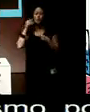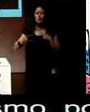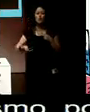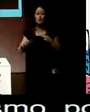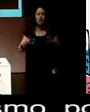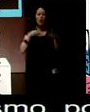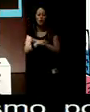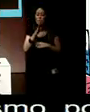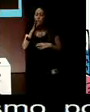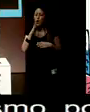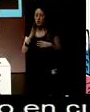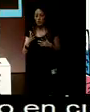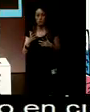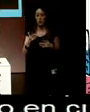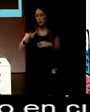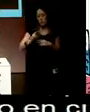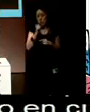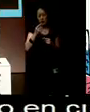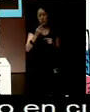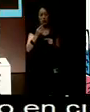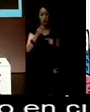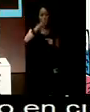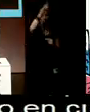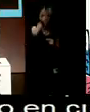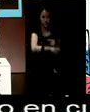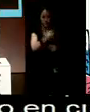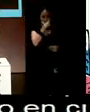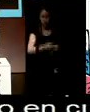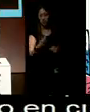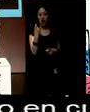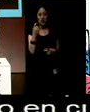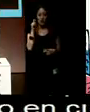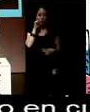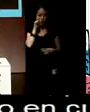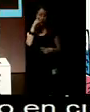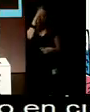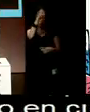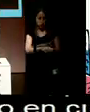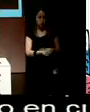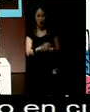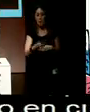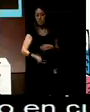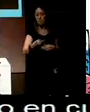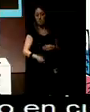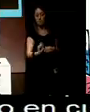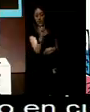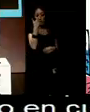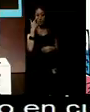factor, whereas traveling and tourism has the incredible potential